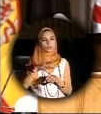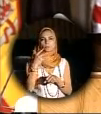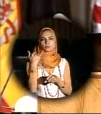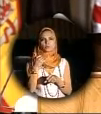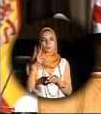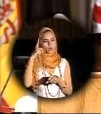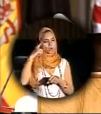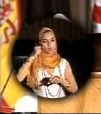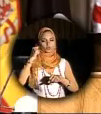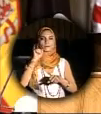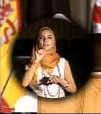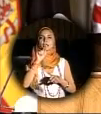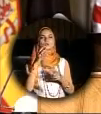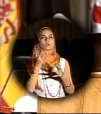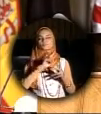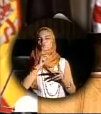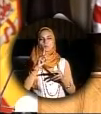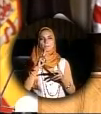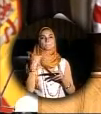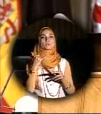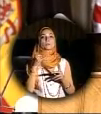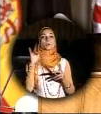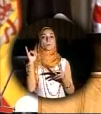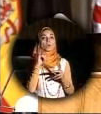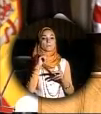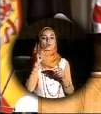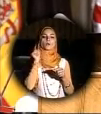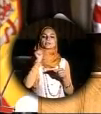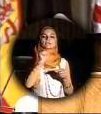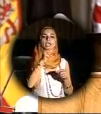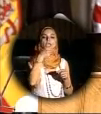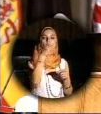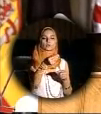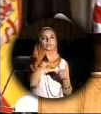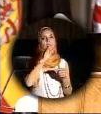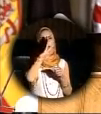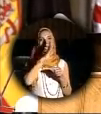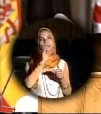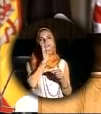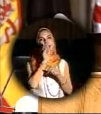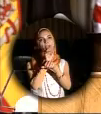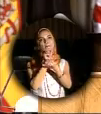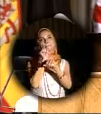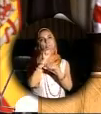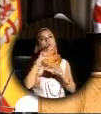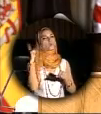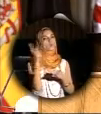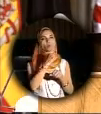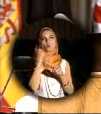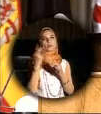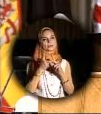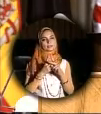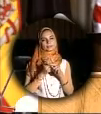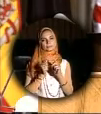technology in order to guarantee the right of education to everyone. As well as